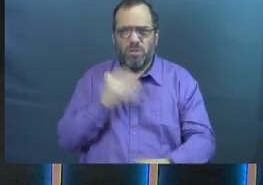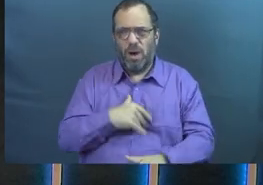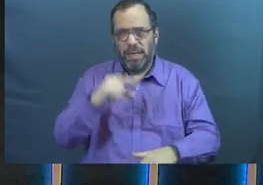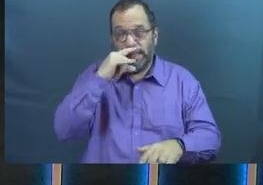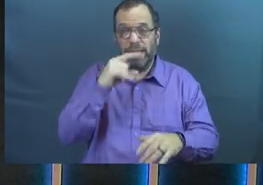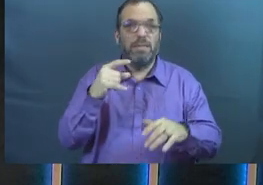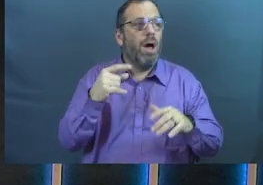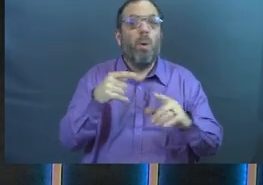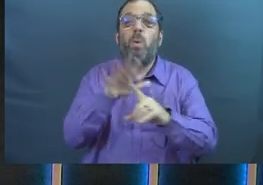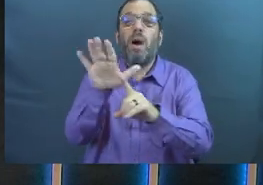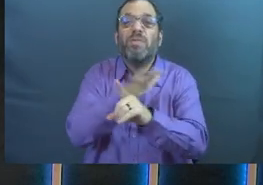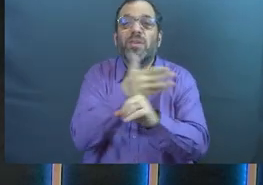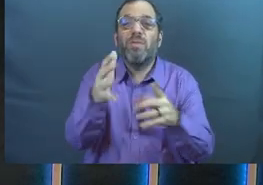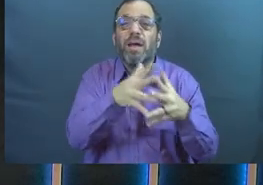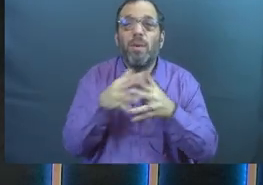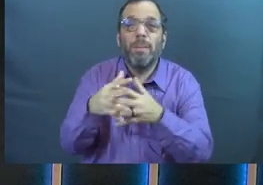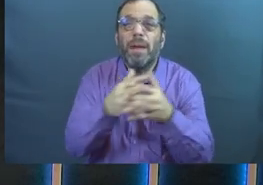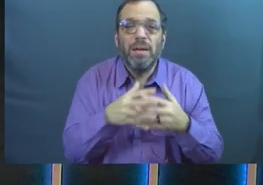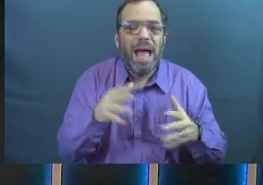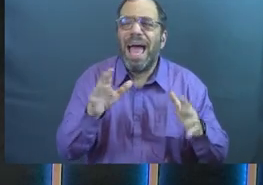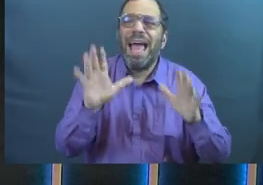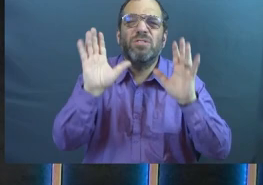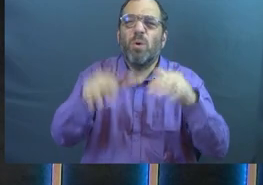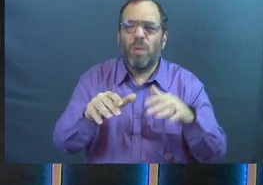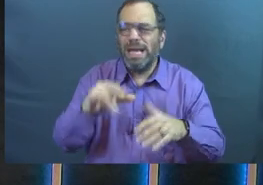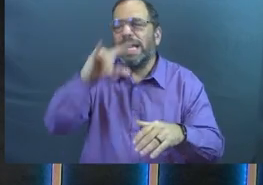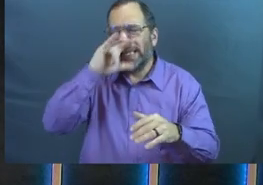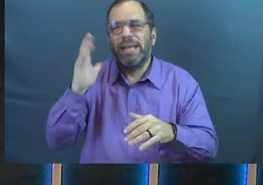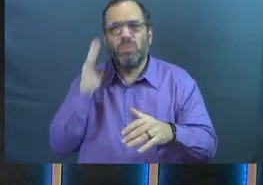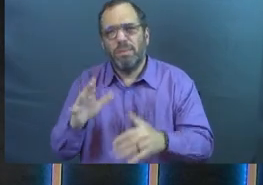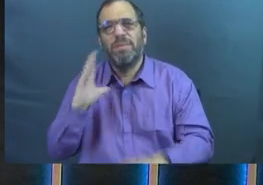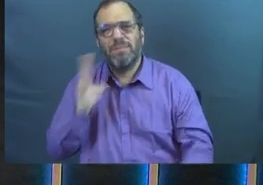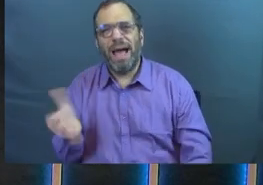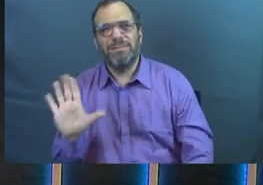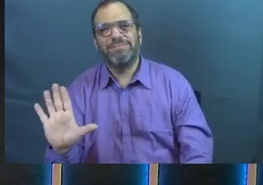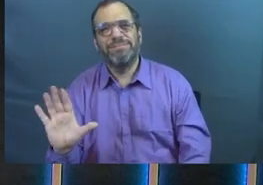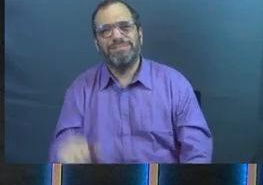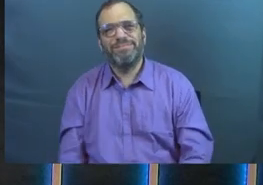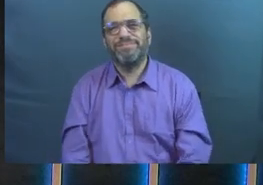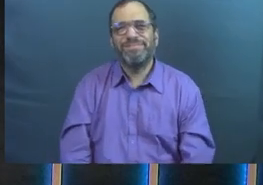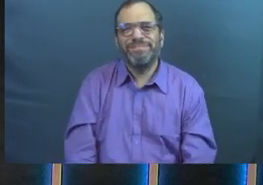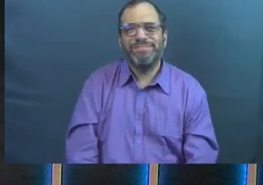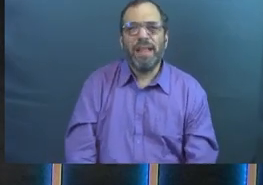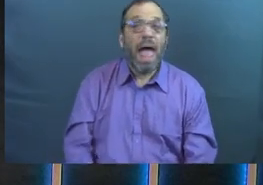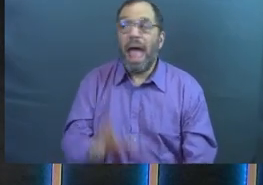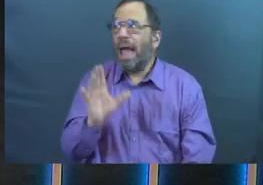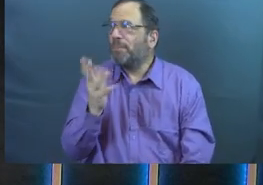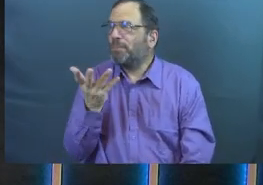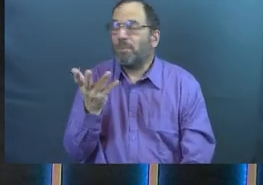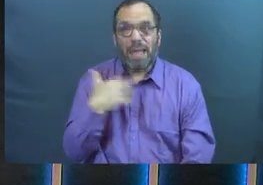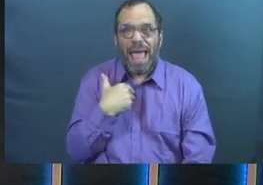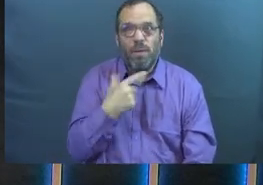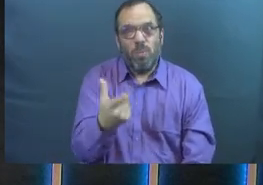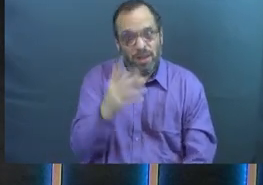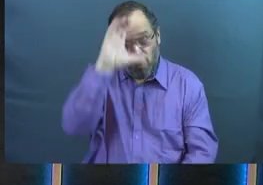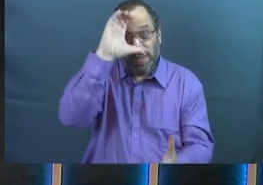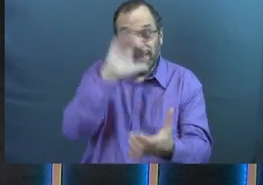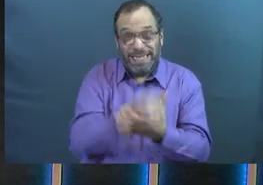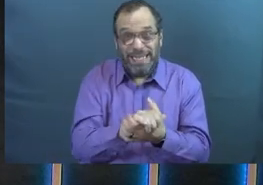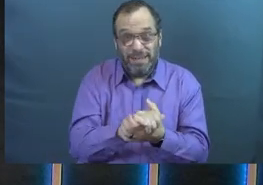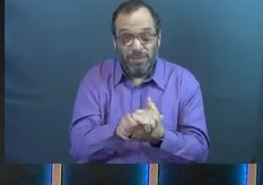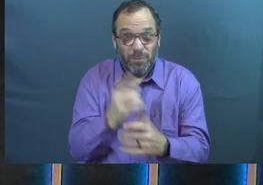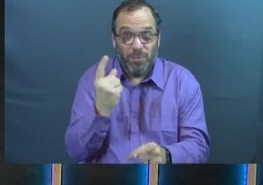kids. And what they're trying to imply to America is, don't worry, the kids are going to be fine. And this is kind of what we all want to